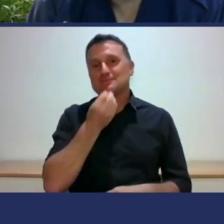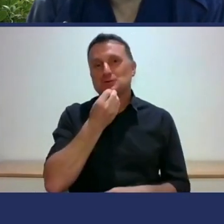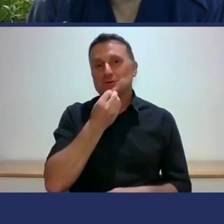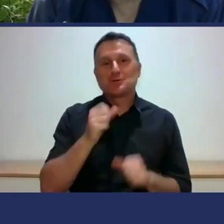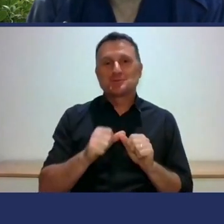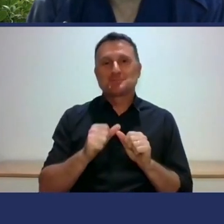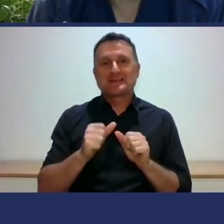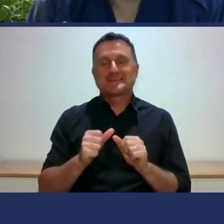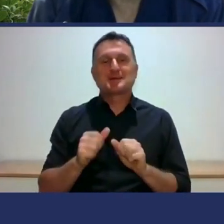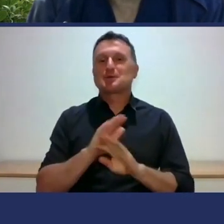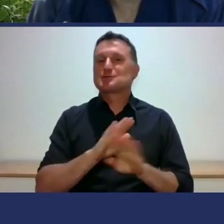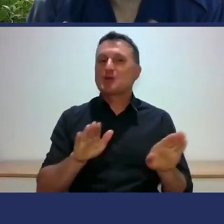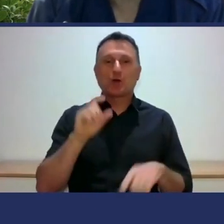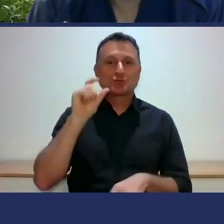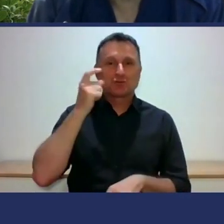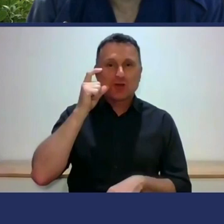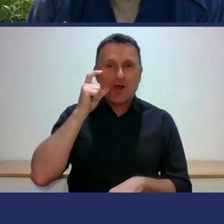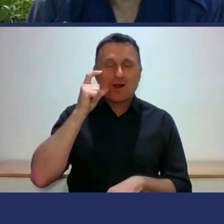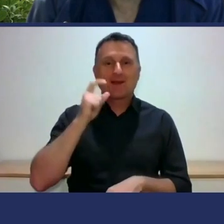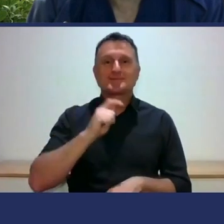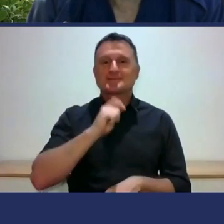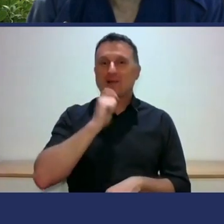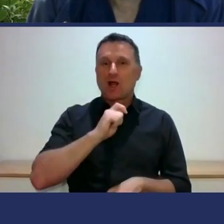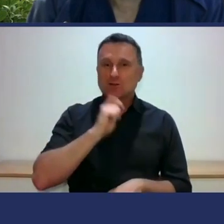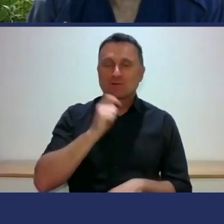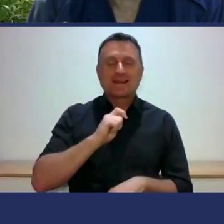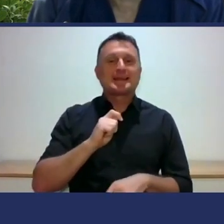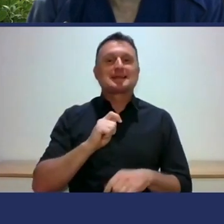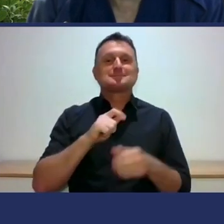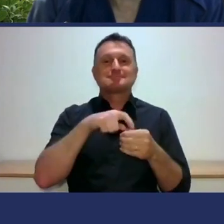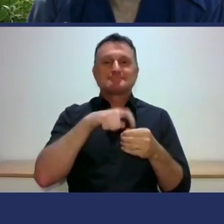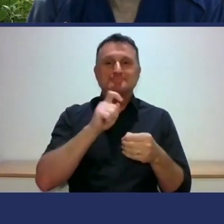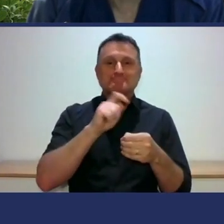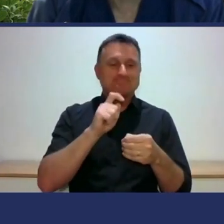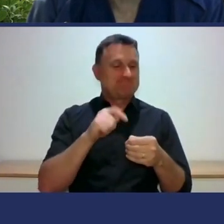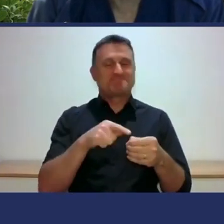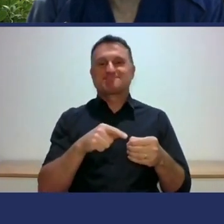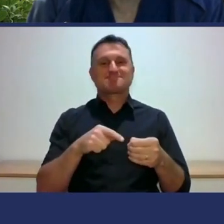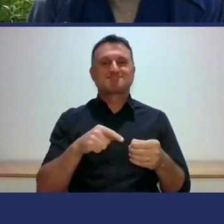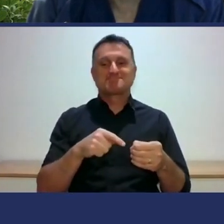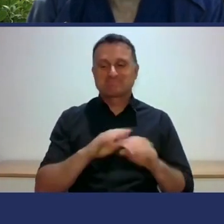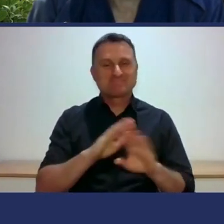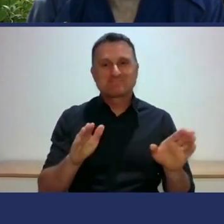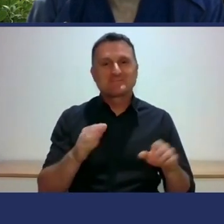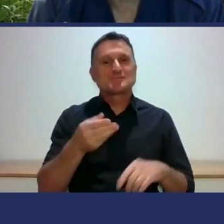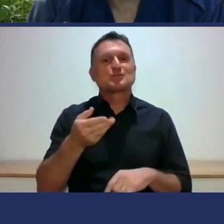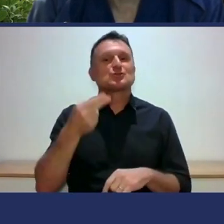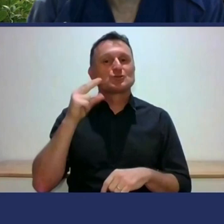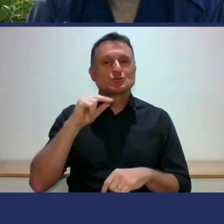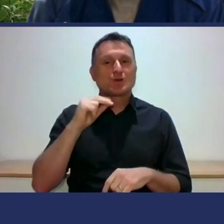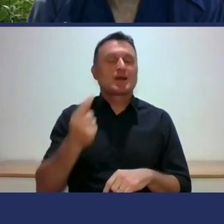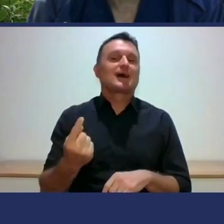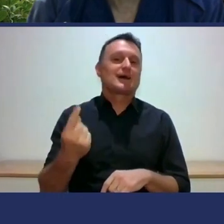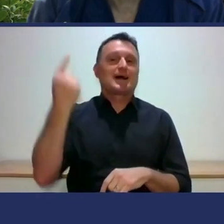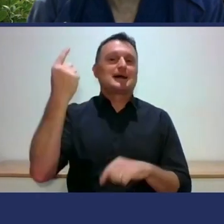don't eat those chocolate and get rid of those fizzy drinks. They're not good for you anyway, whether you're pregnant or not pregnant.